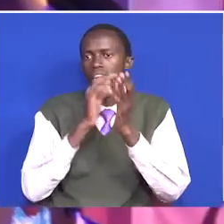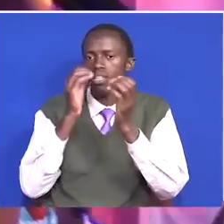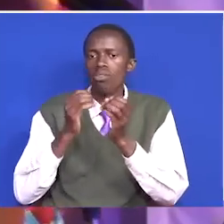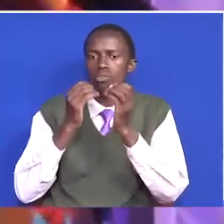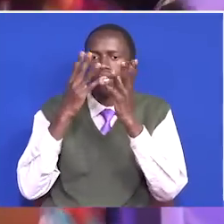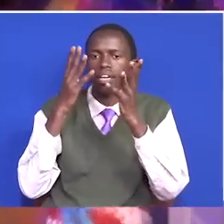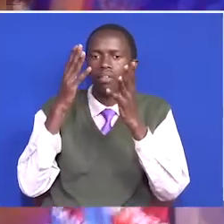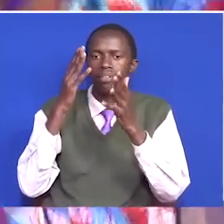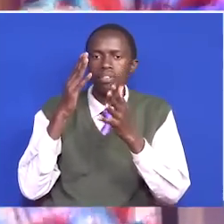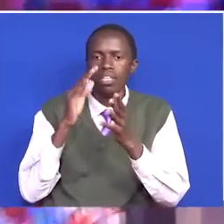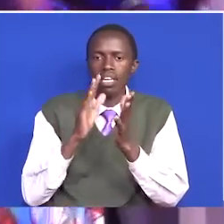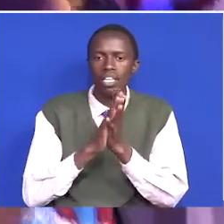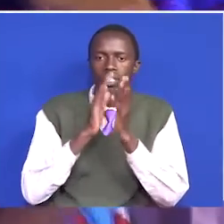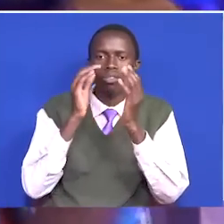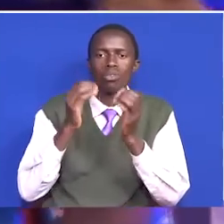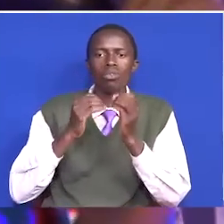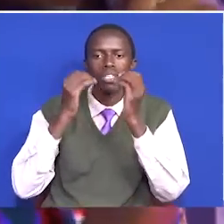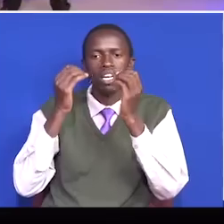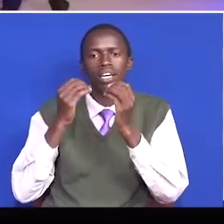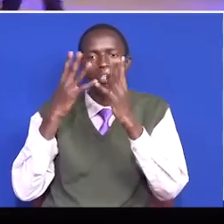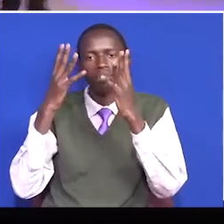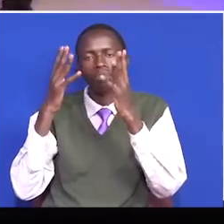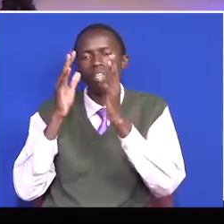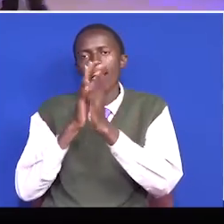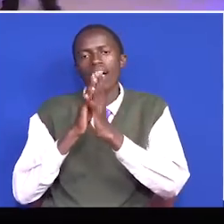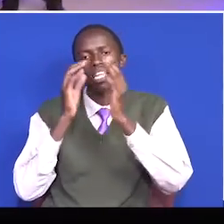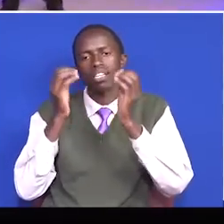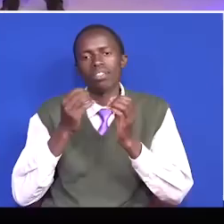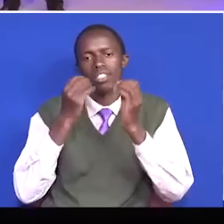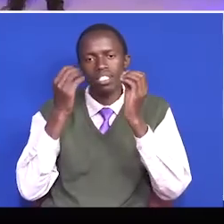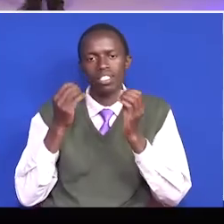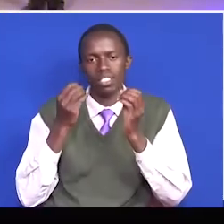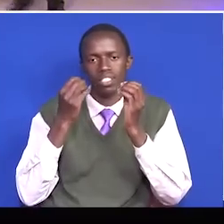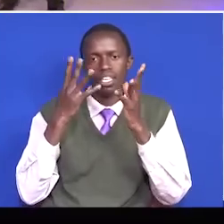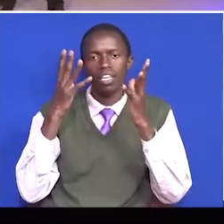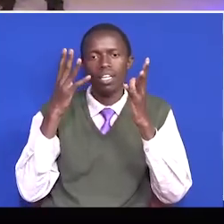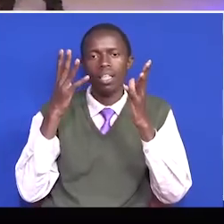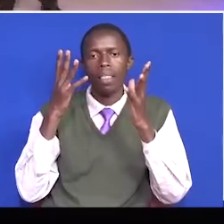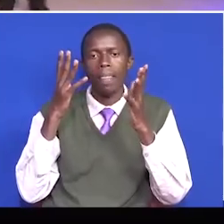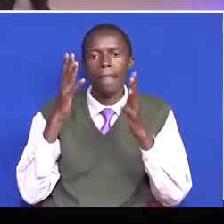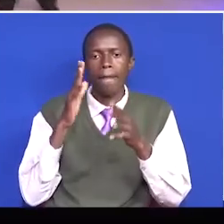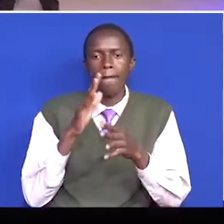Hallelujah, hallelujah. Hallelujah, hallelujah, hallelujah.